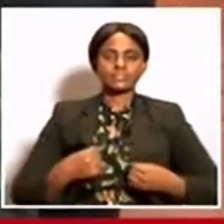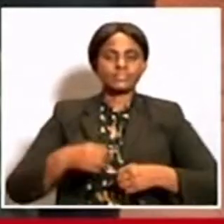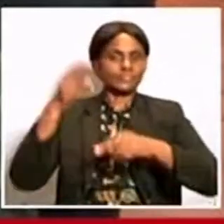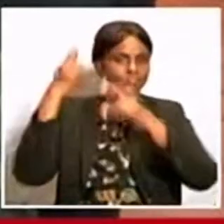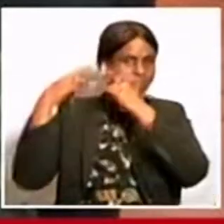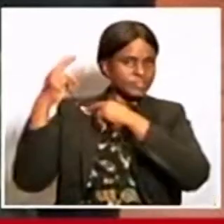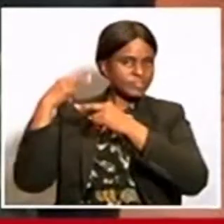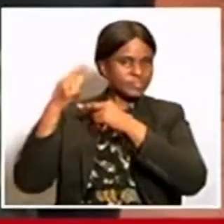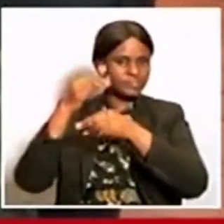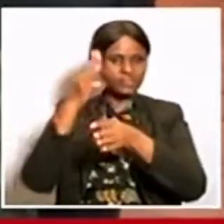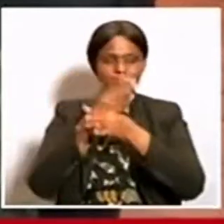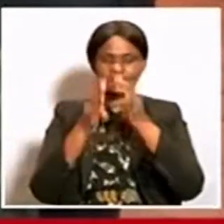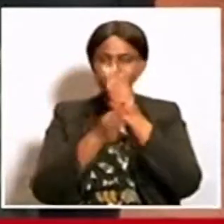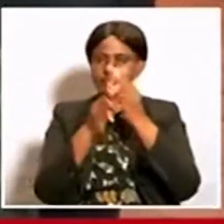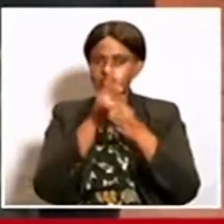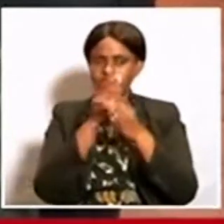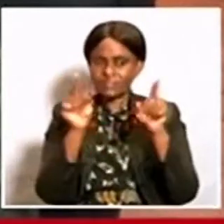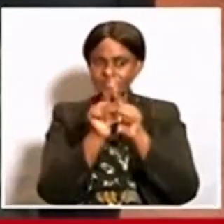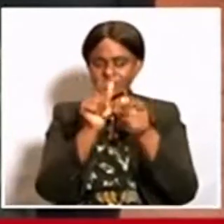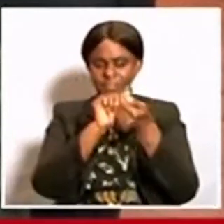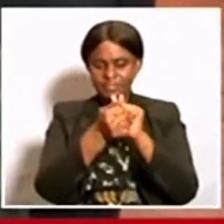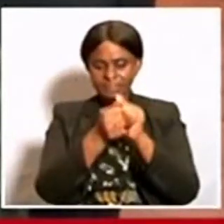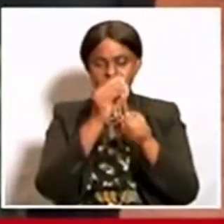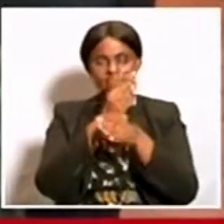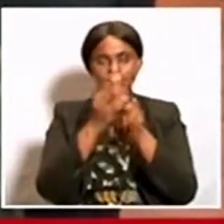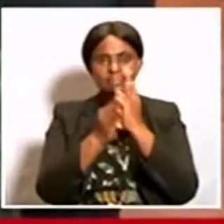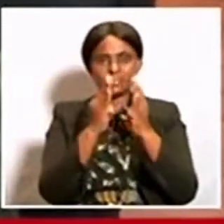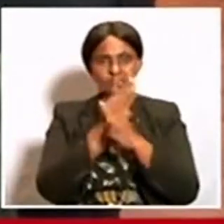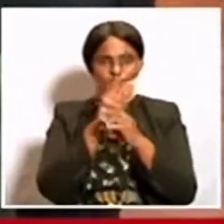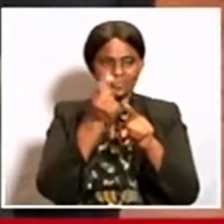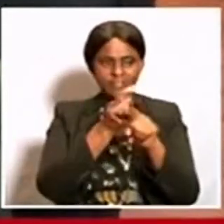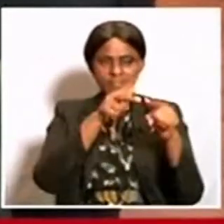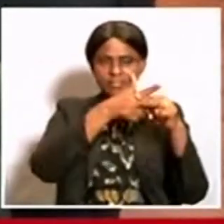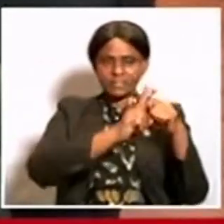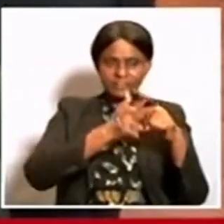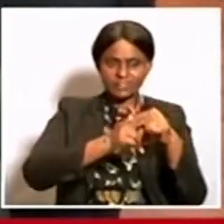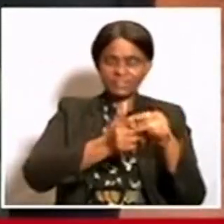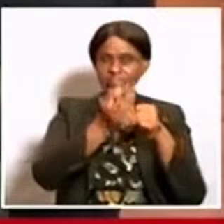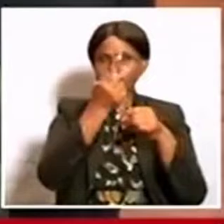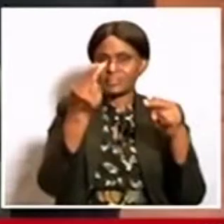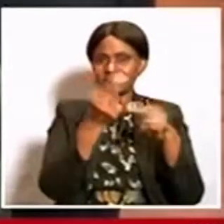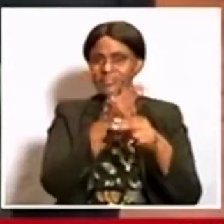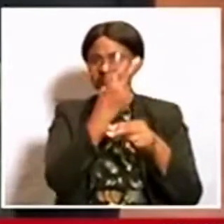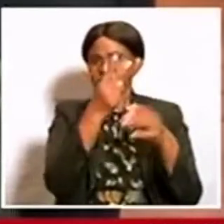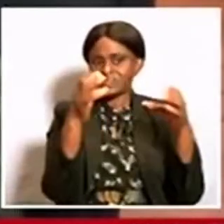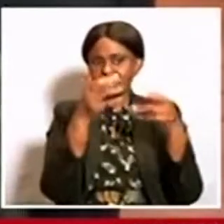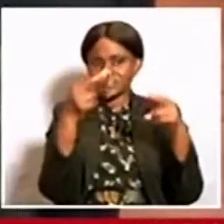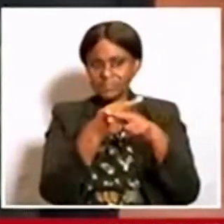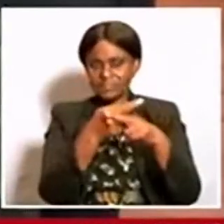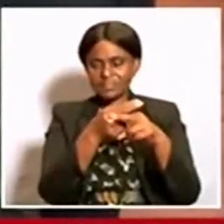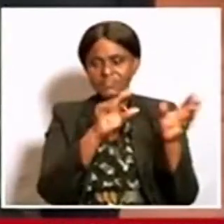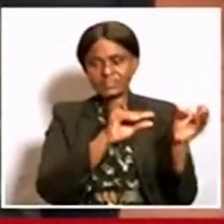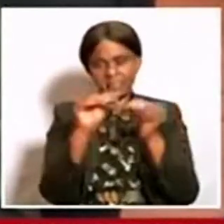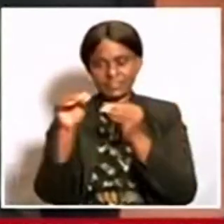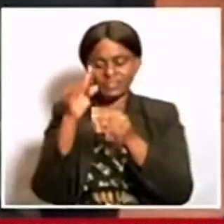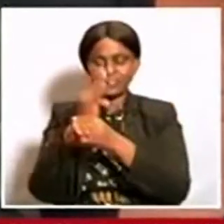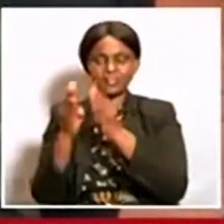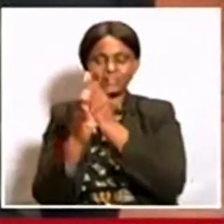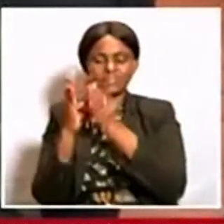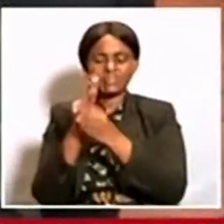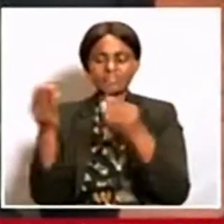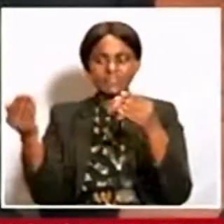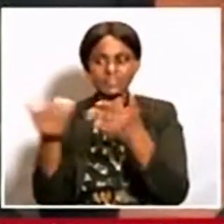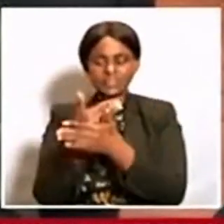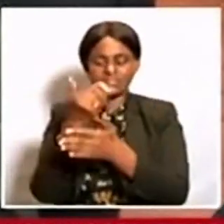revised the contract and amended the contract from rehabilitation of a 1x2 classroom block to construction of a new